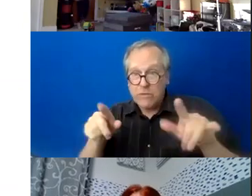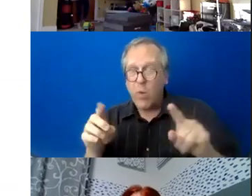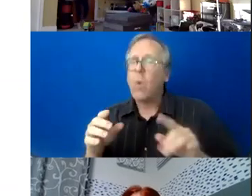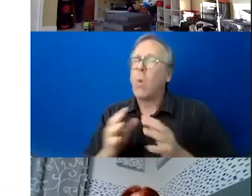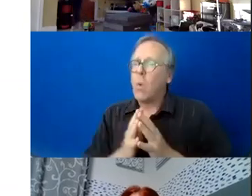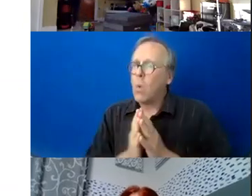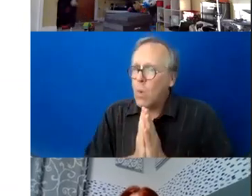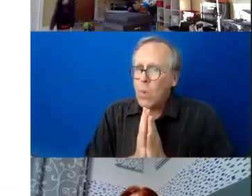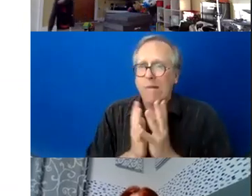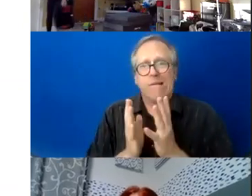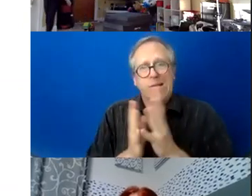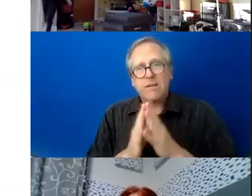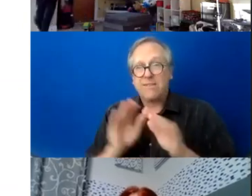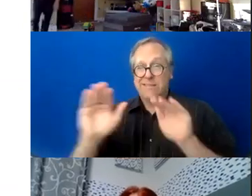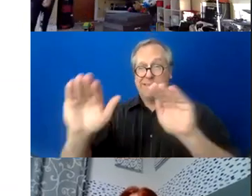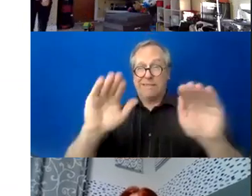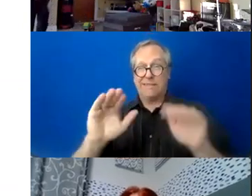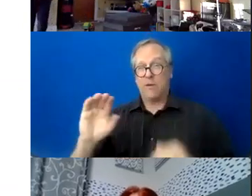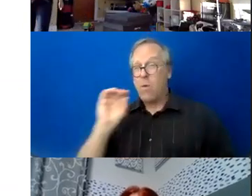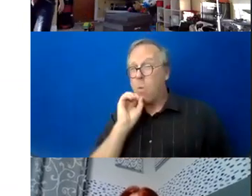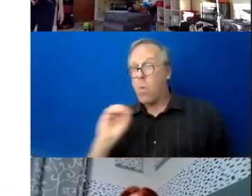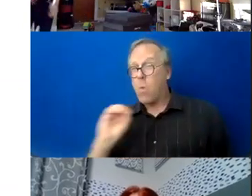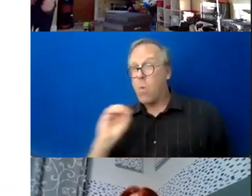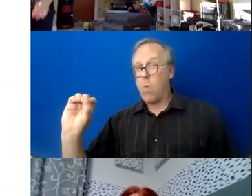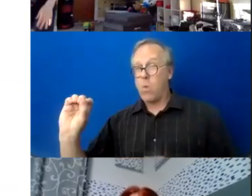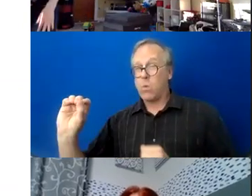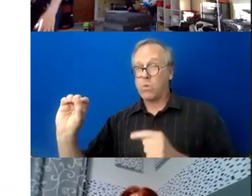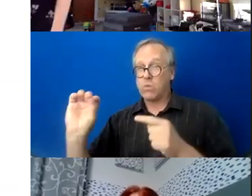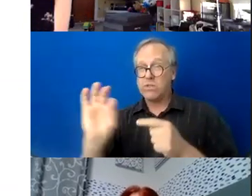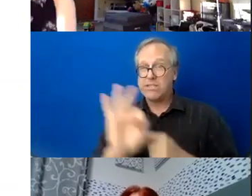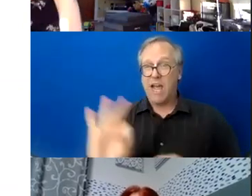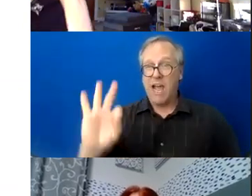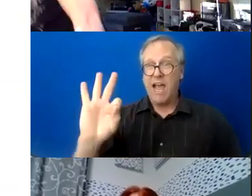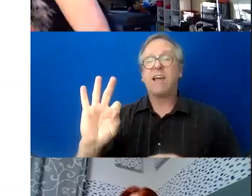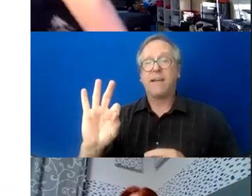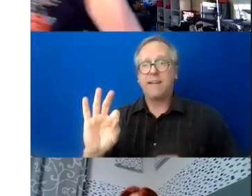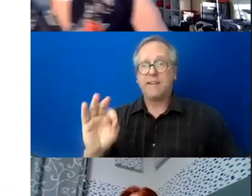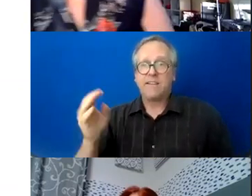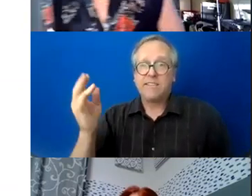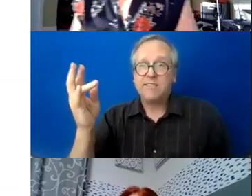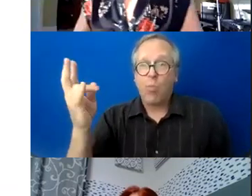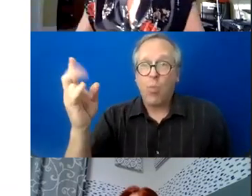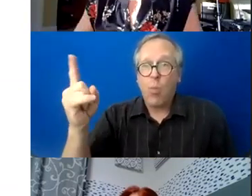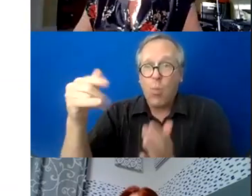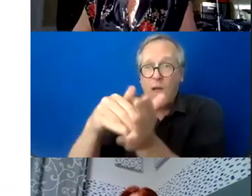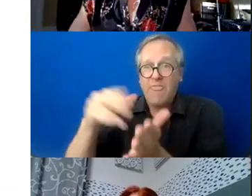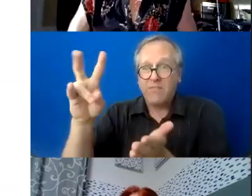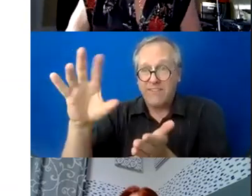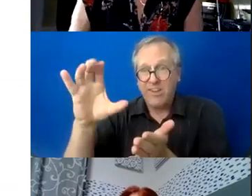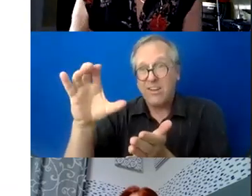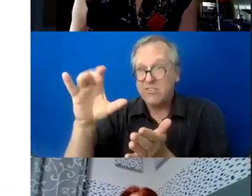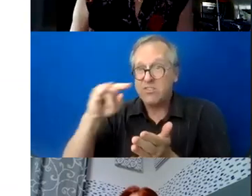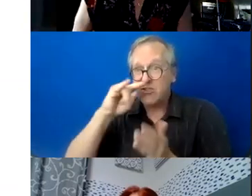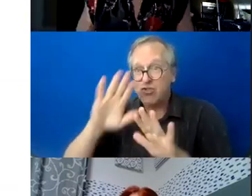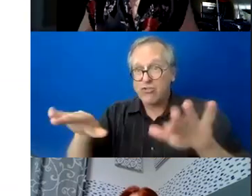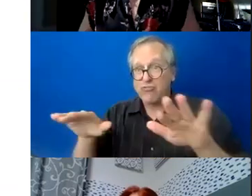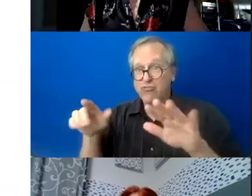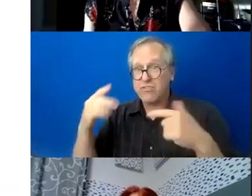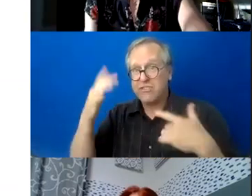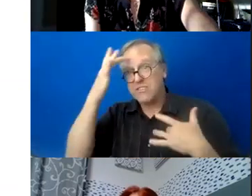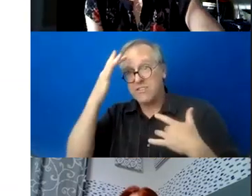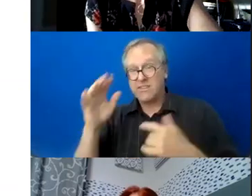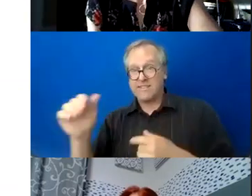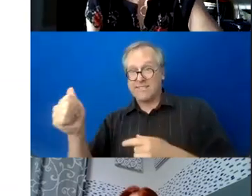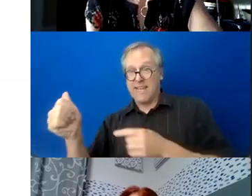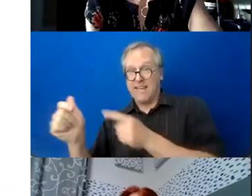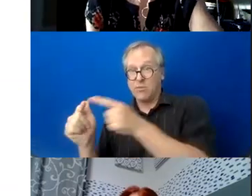that in the 0 to 9 category over the past 14 months, we've had 1,700 cases. And if you look at the 10 to 19, which is the